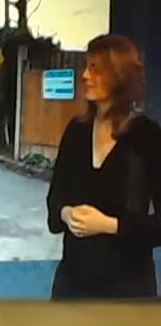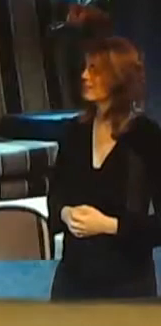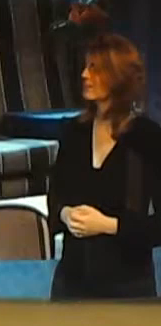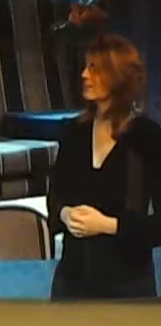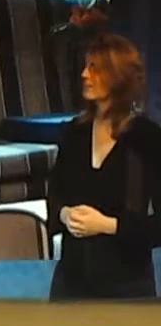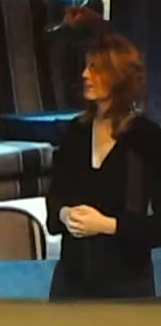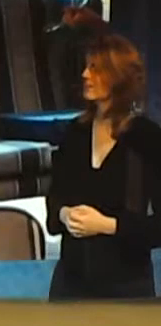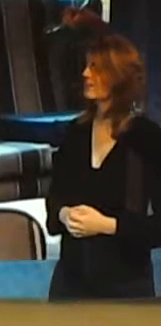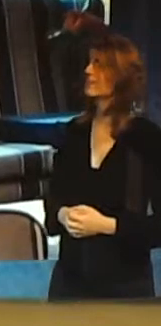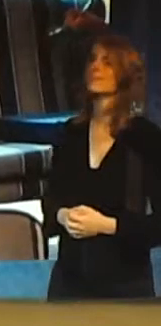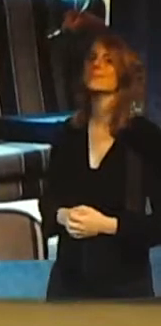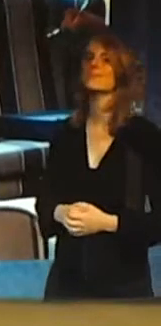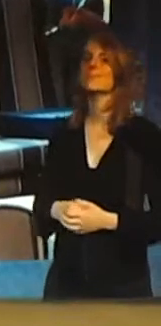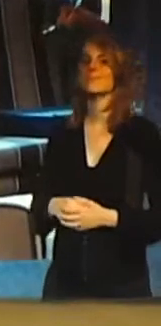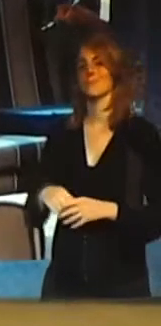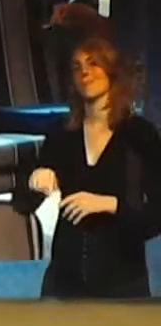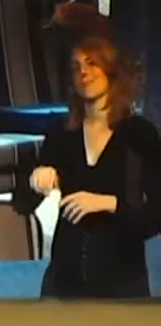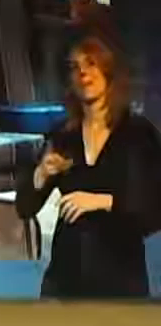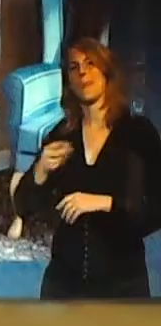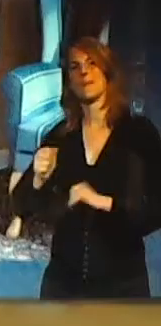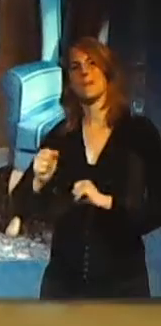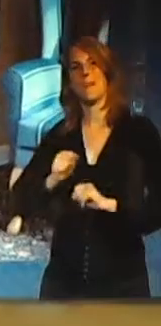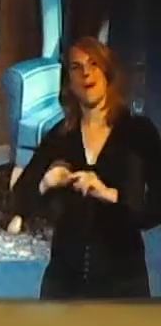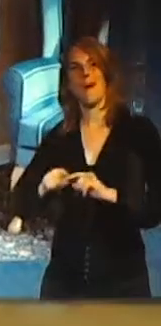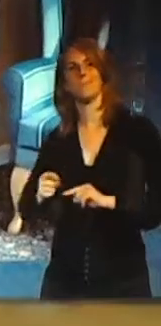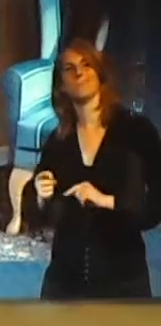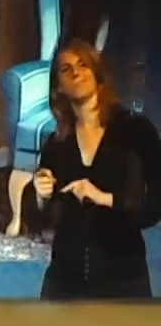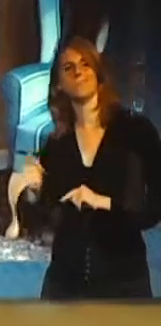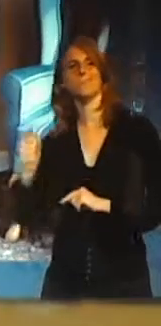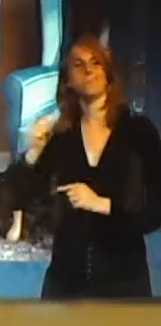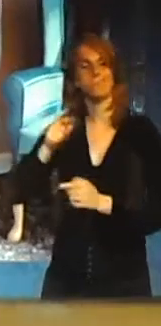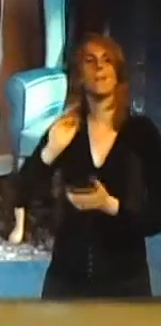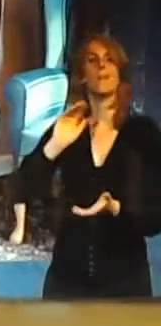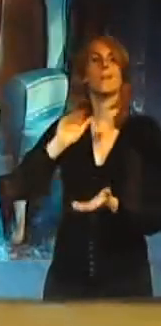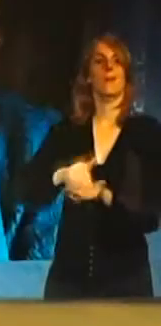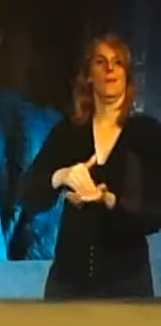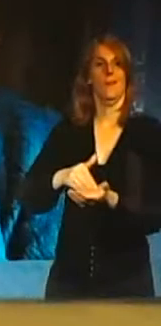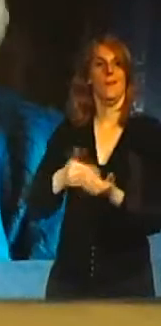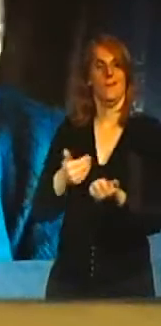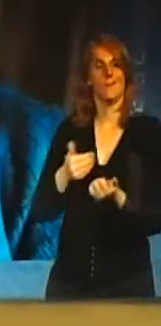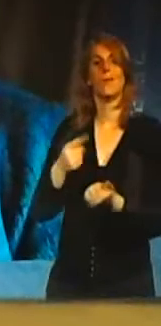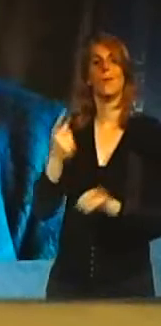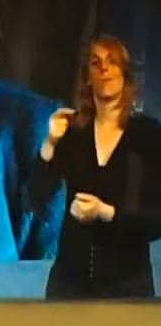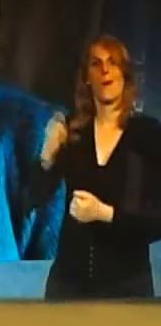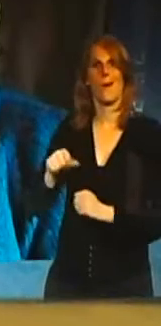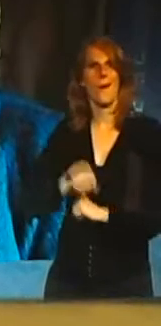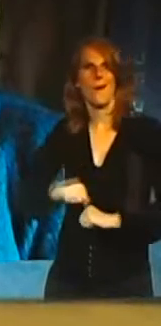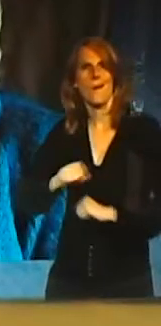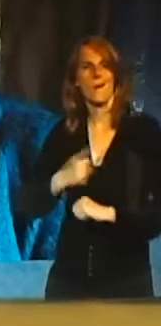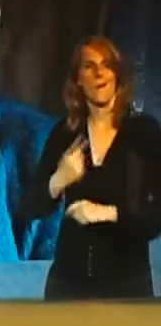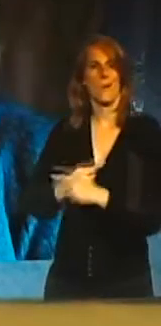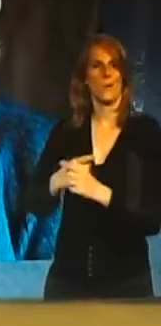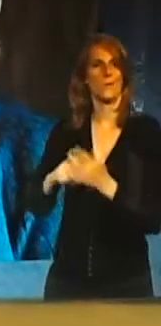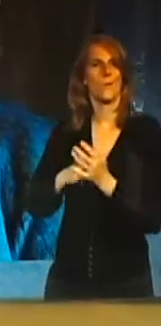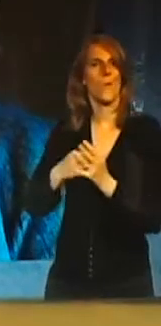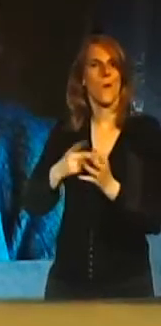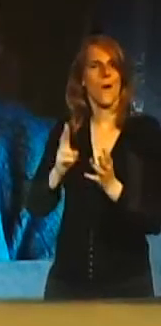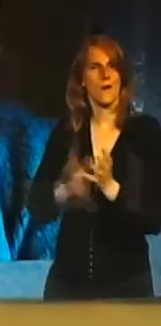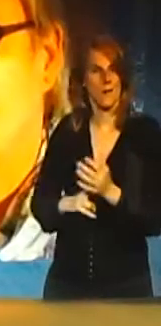30 miles away at the care home, one of the people awaiting Dale's arrival is Joan. Mum is in her